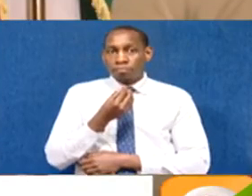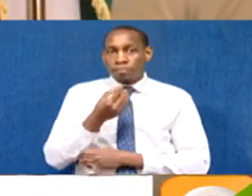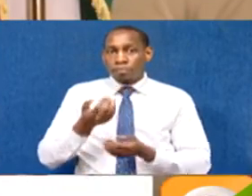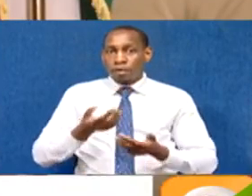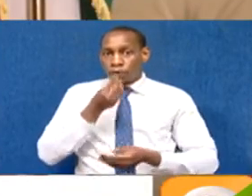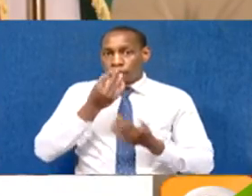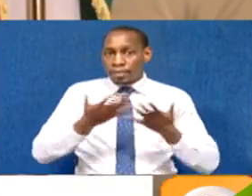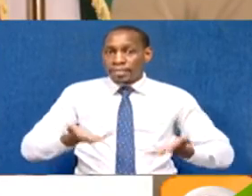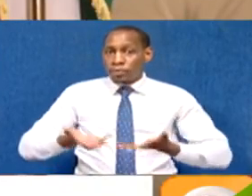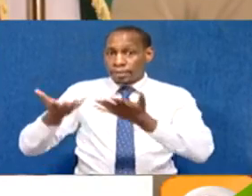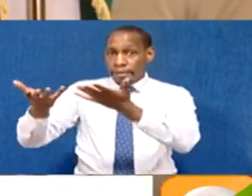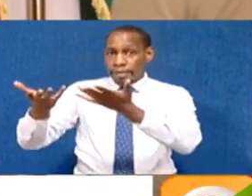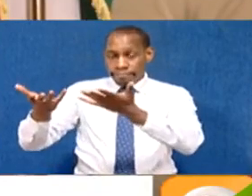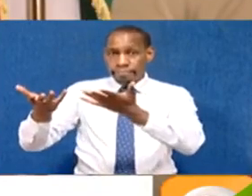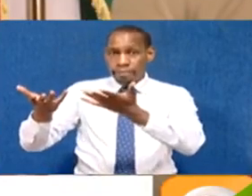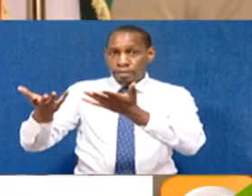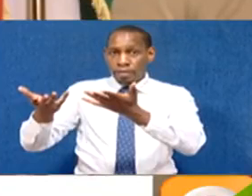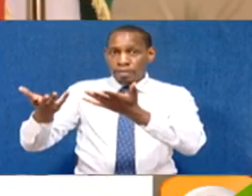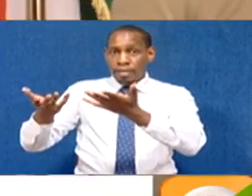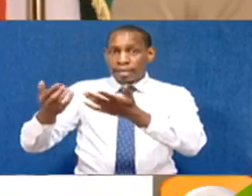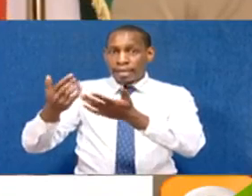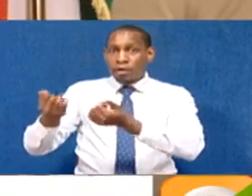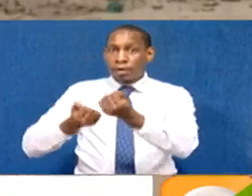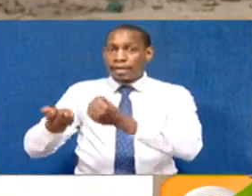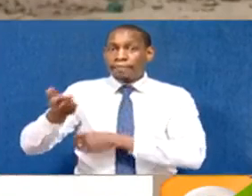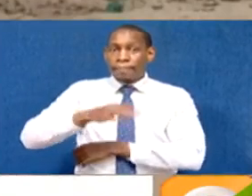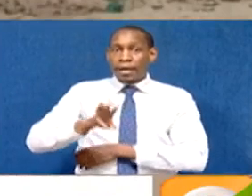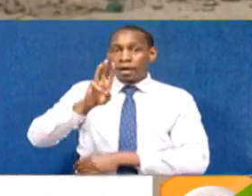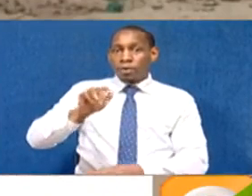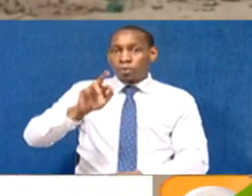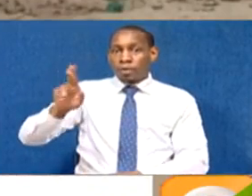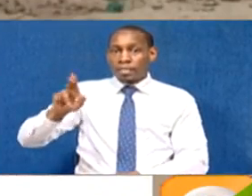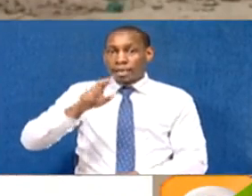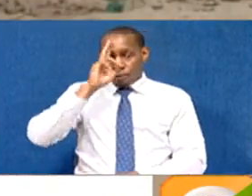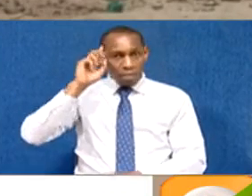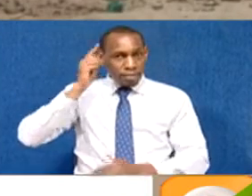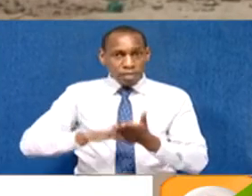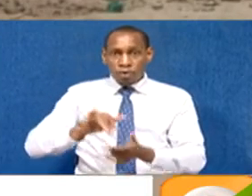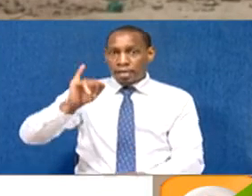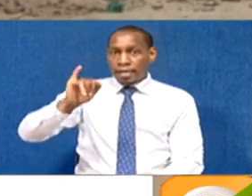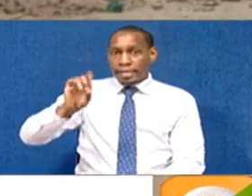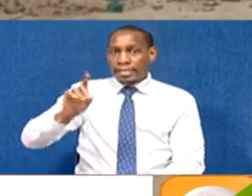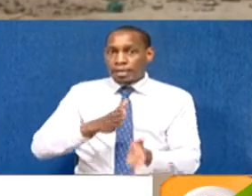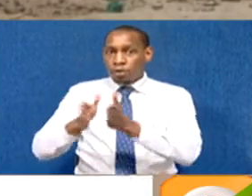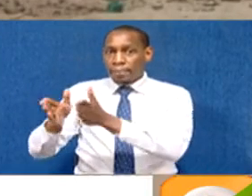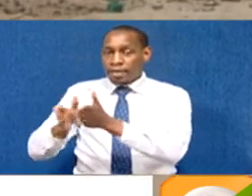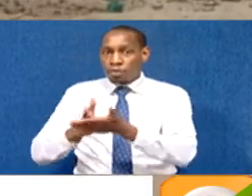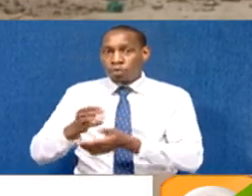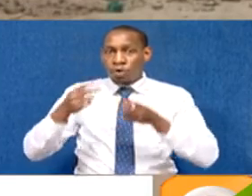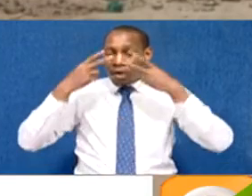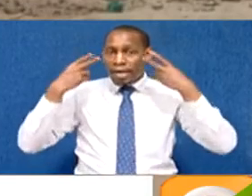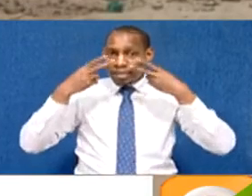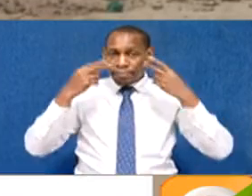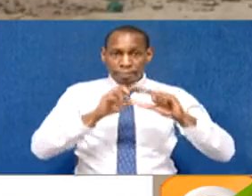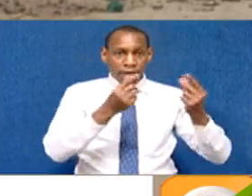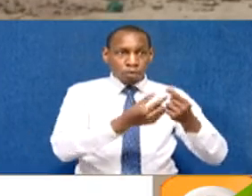taking foodstuffs to Gerile, and he was coming back to Wajir. Police suspect the explosive device was planted by Al-Shabaab